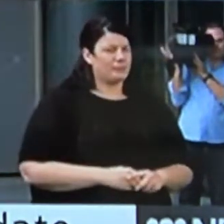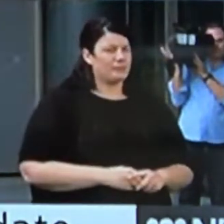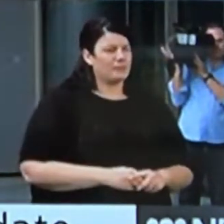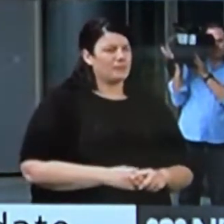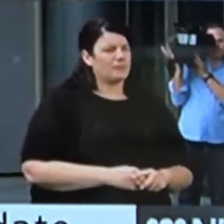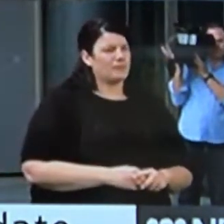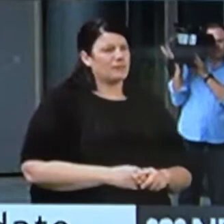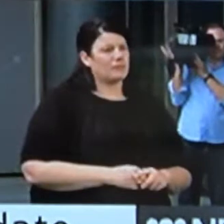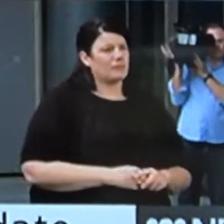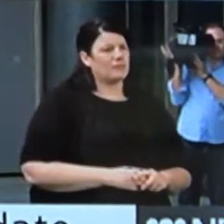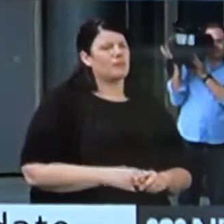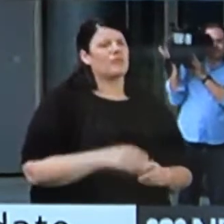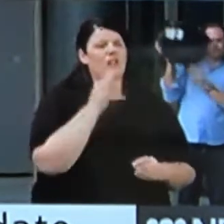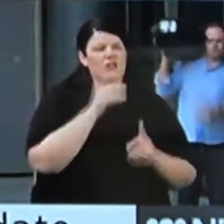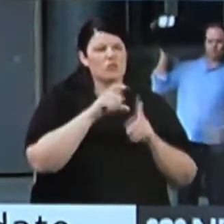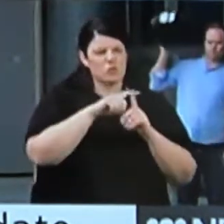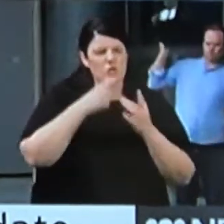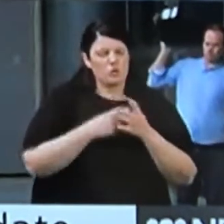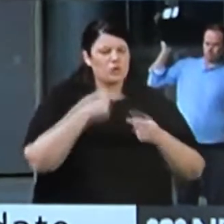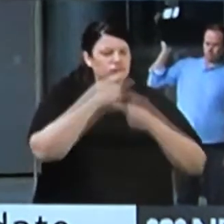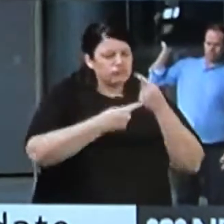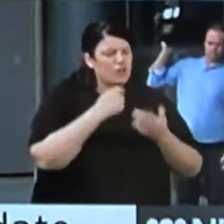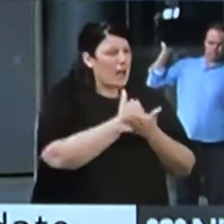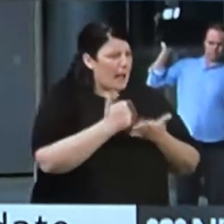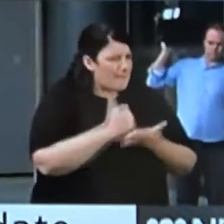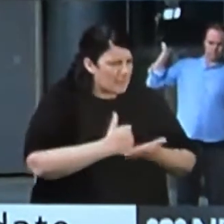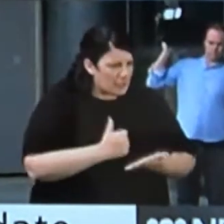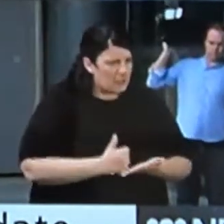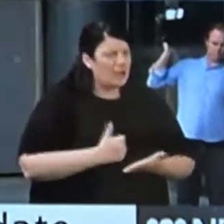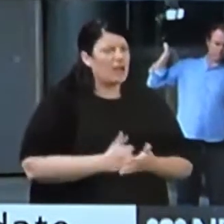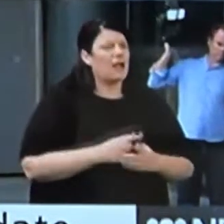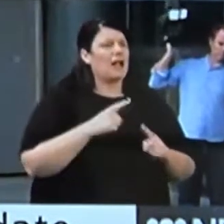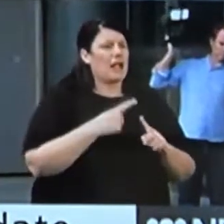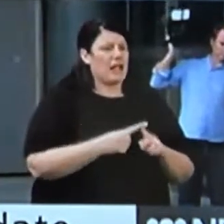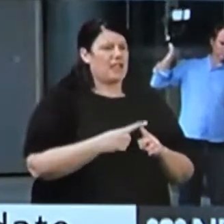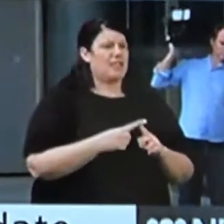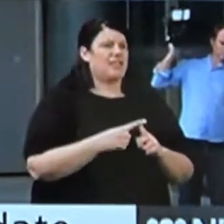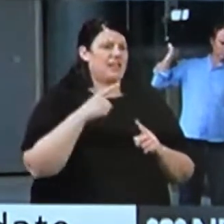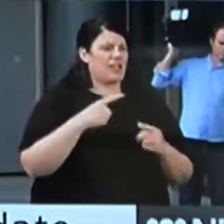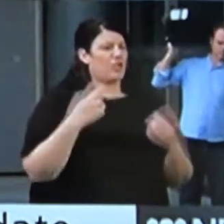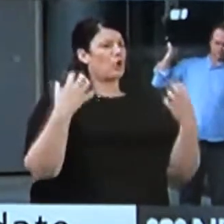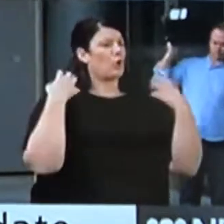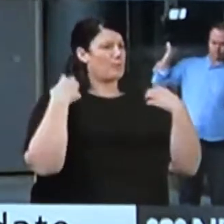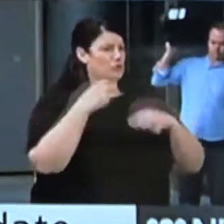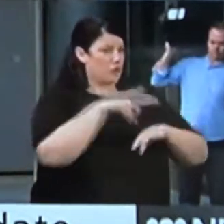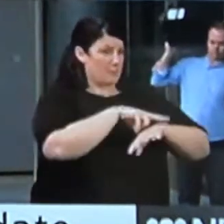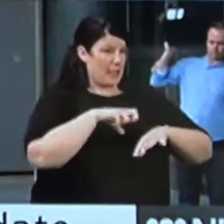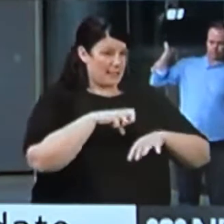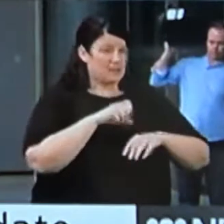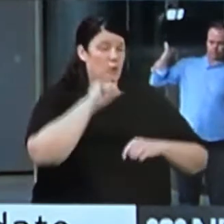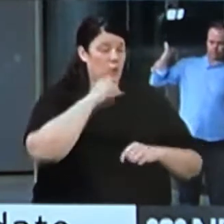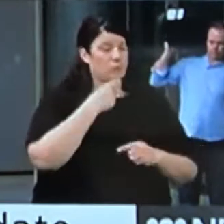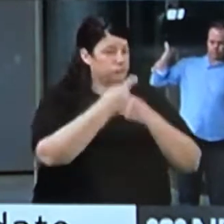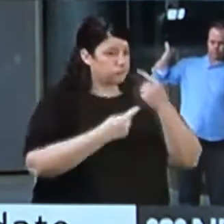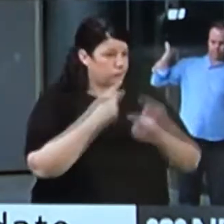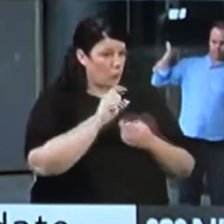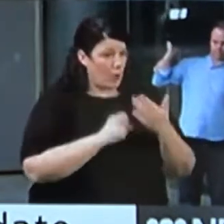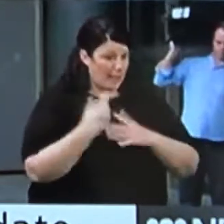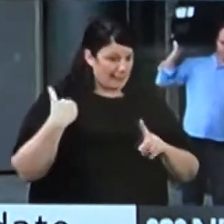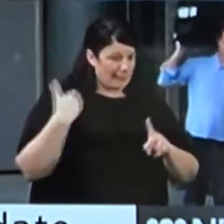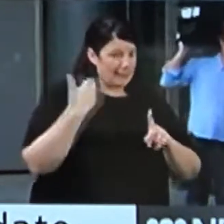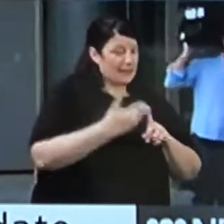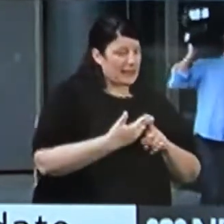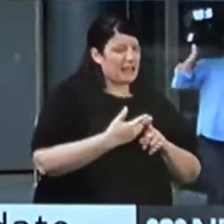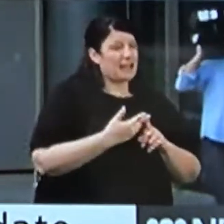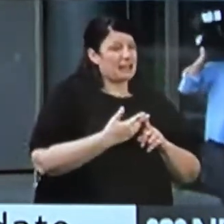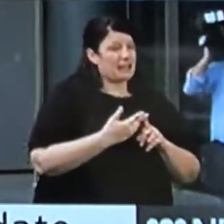now ask Dr. McAnulty to give his report, then ask the Commissioner to provide his update, and then Minister Stokes to outline the